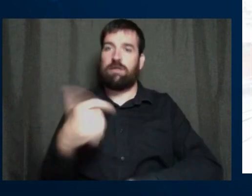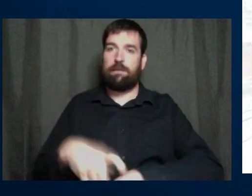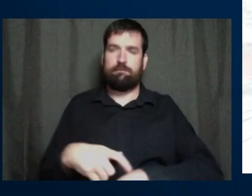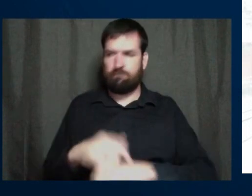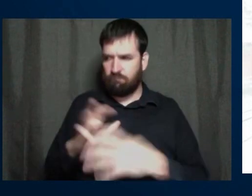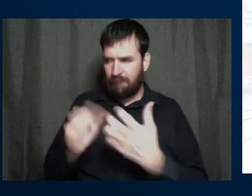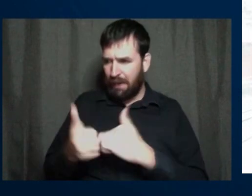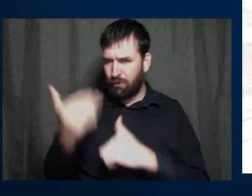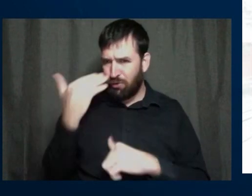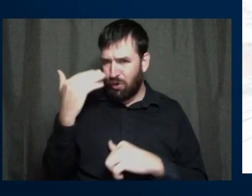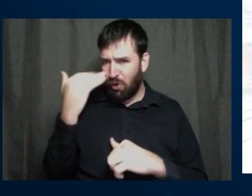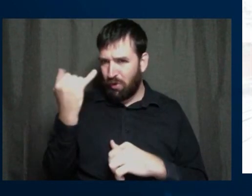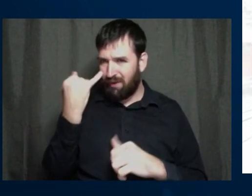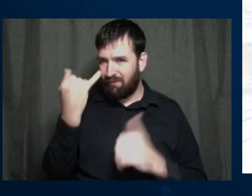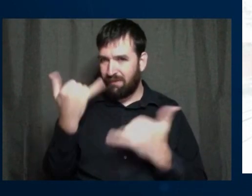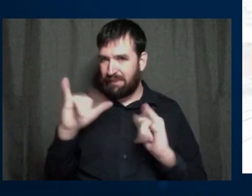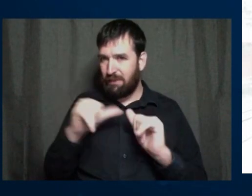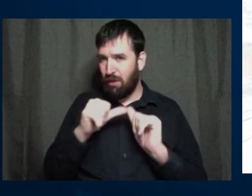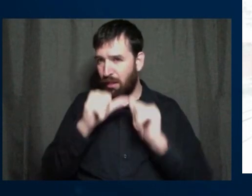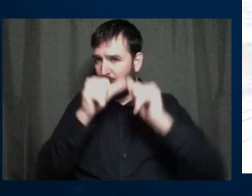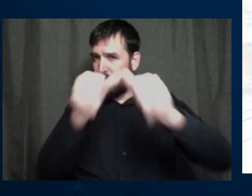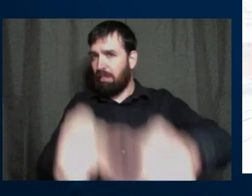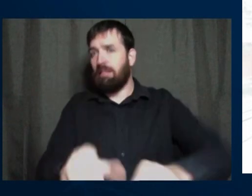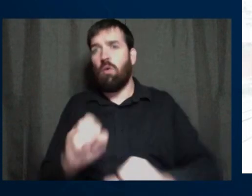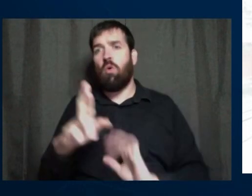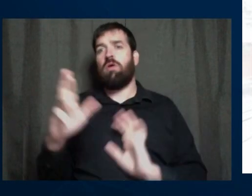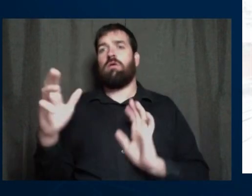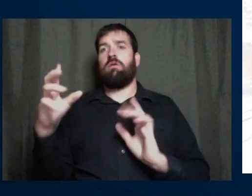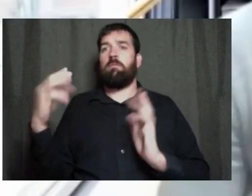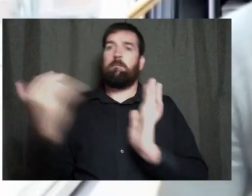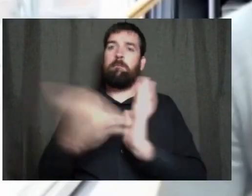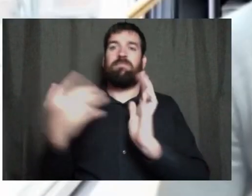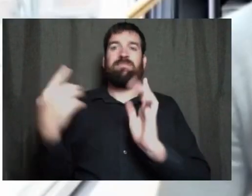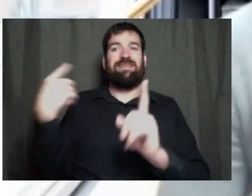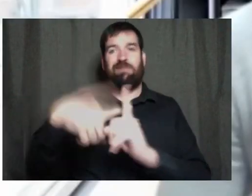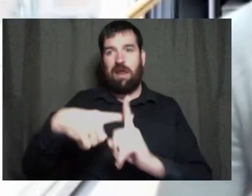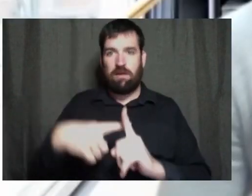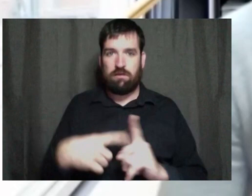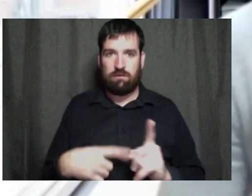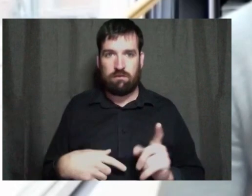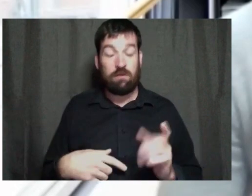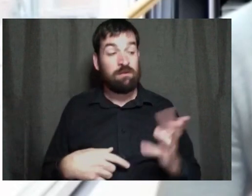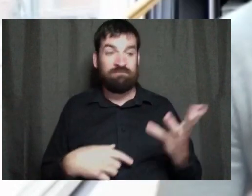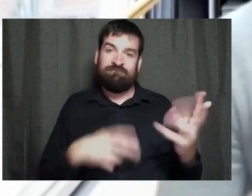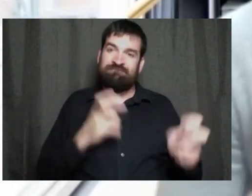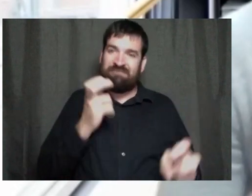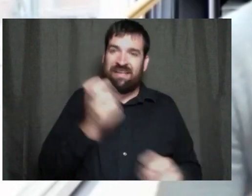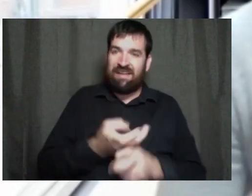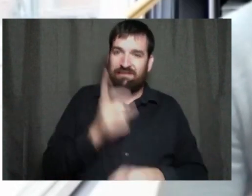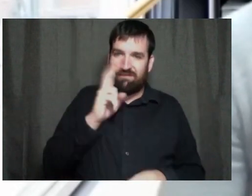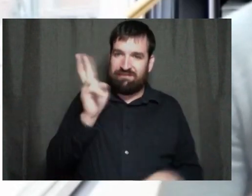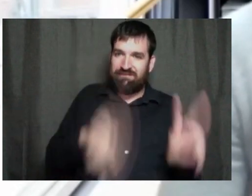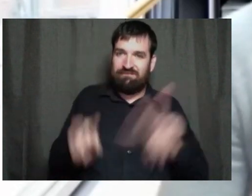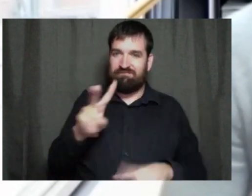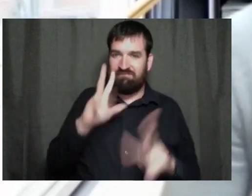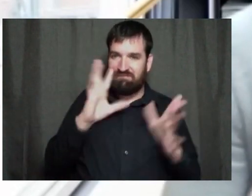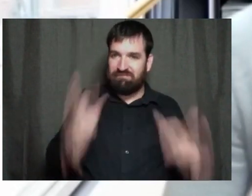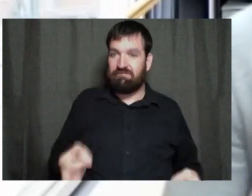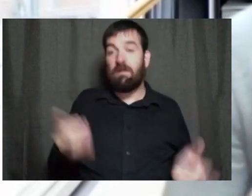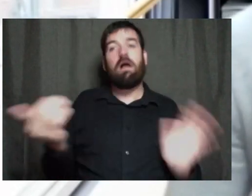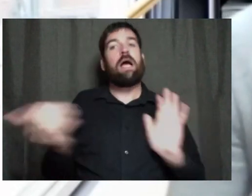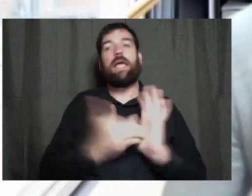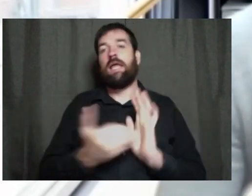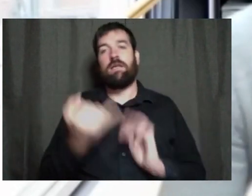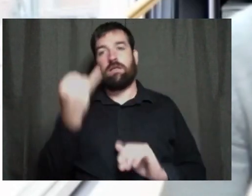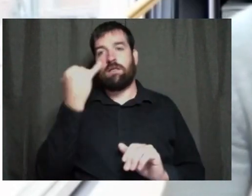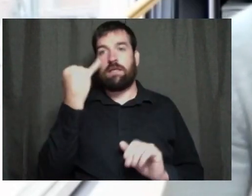lingering or if you're positive again? I think that is difficult for us to discern. And typically, whenever, again, if we